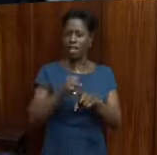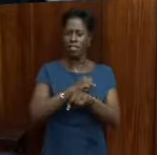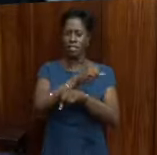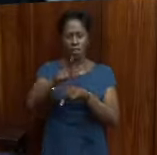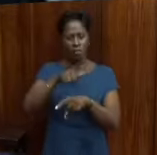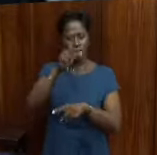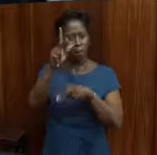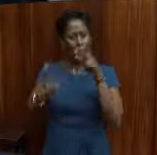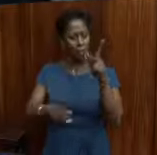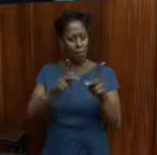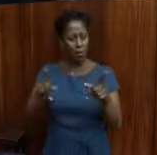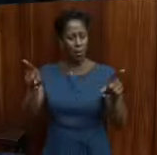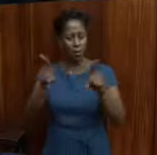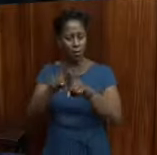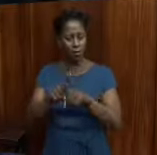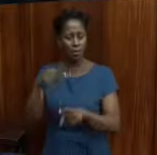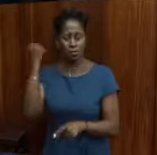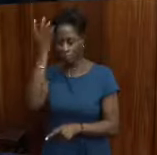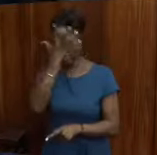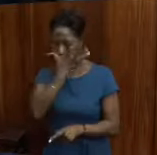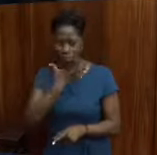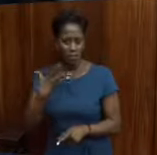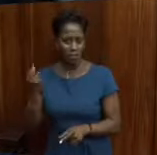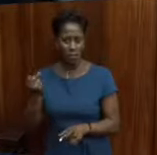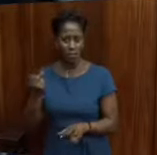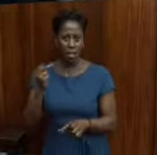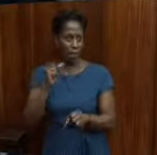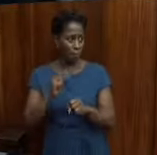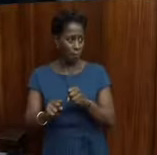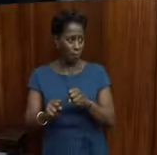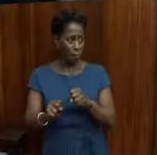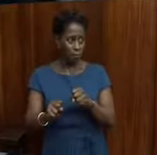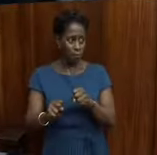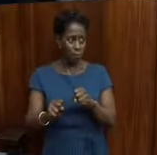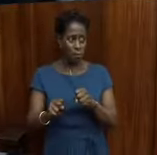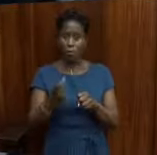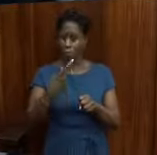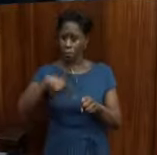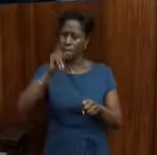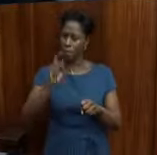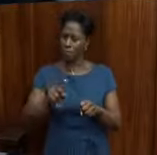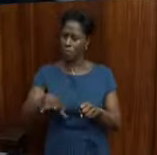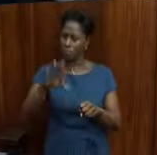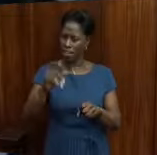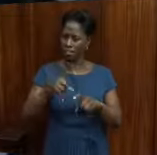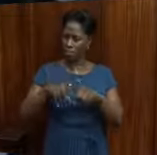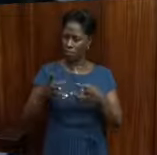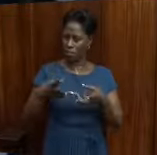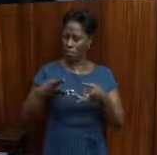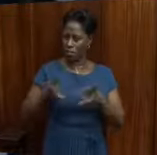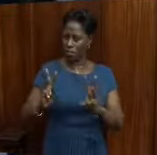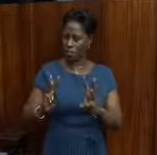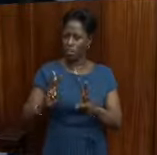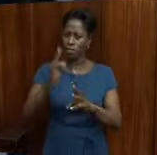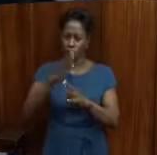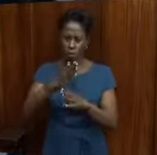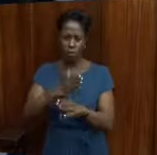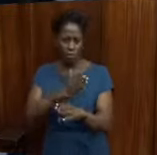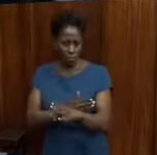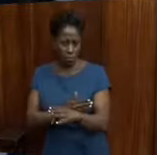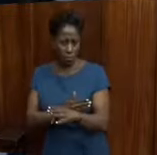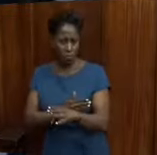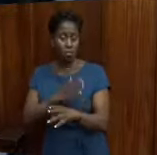and preserved, and we must continue to find ways to integrate its uniqueness within our tourism project. In this year's